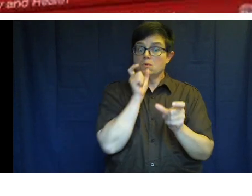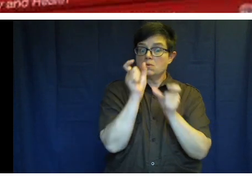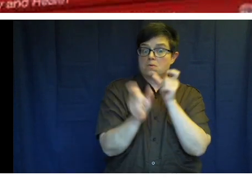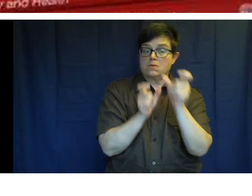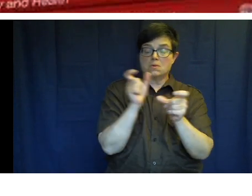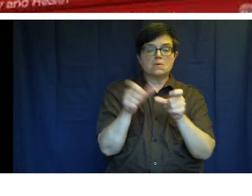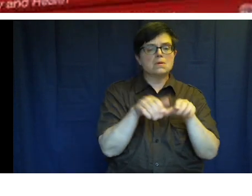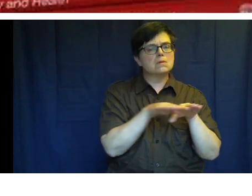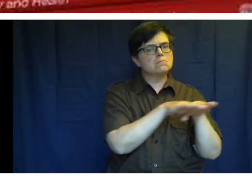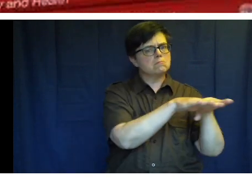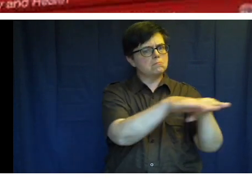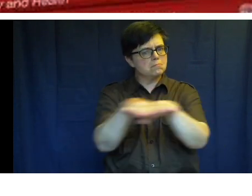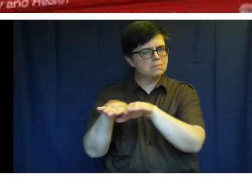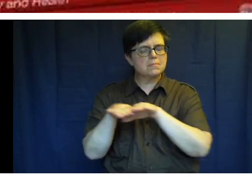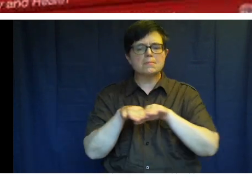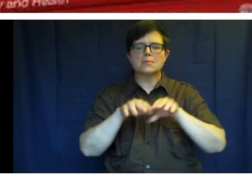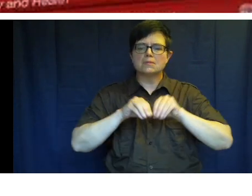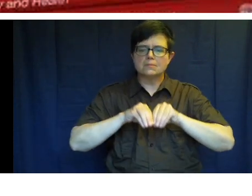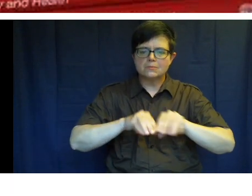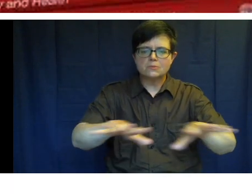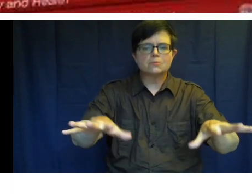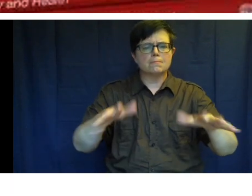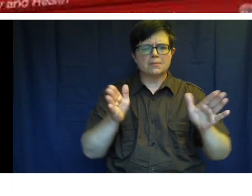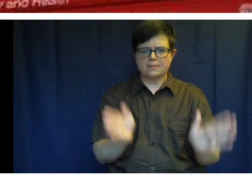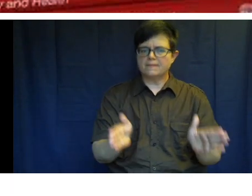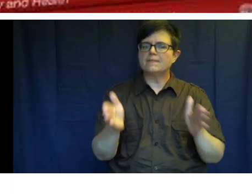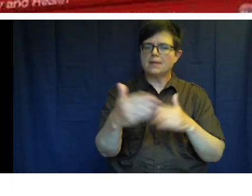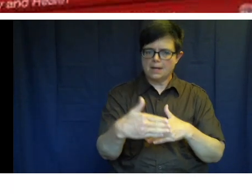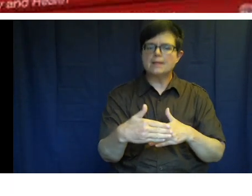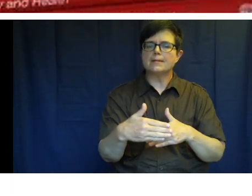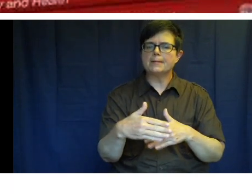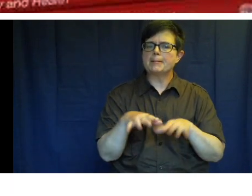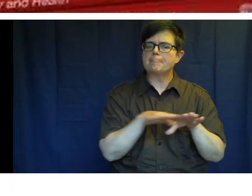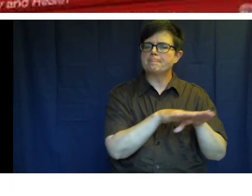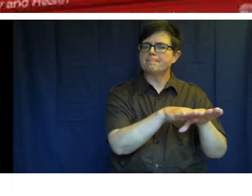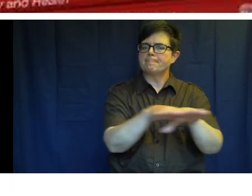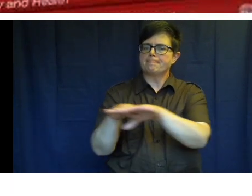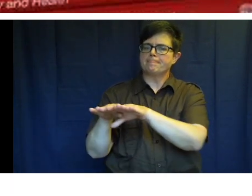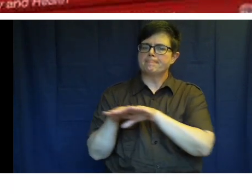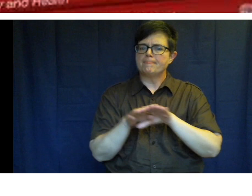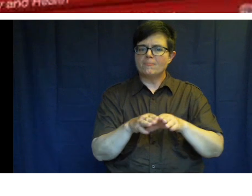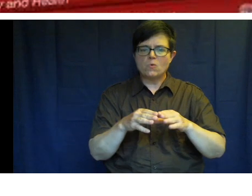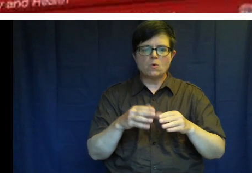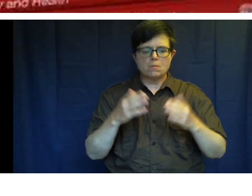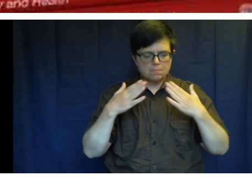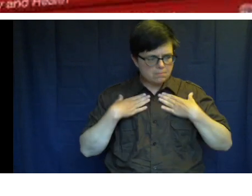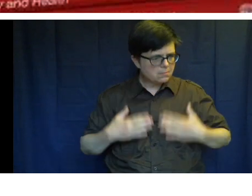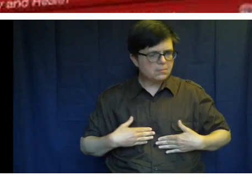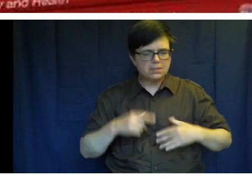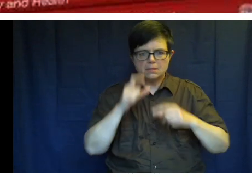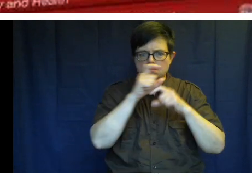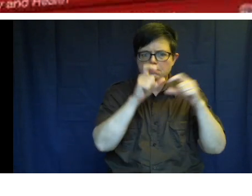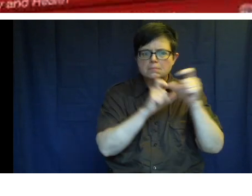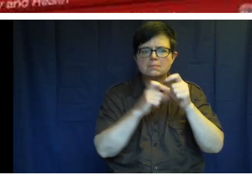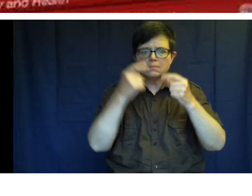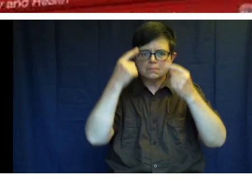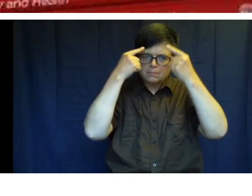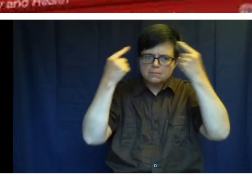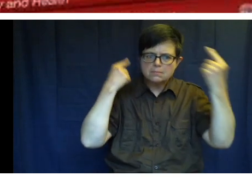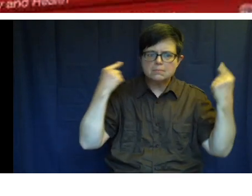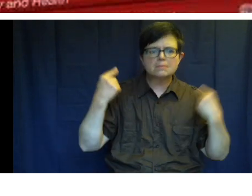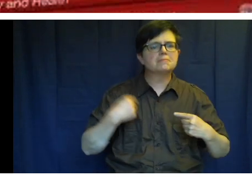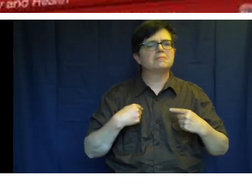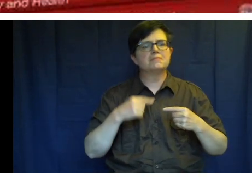that are standardized and distributed and defined for each aspect of body